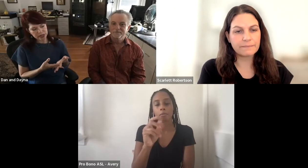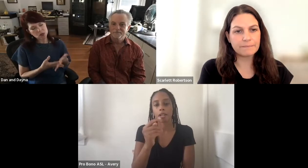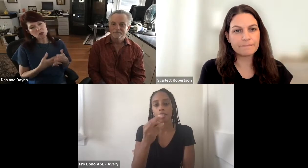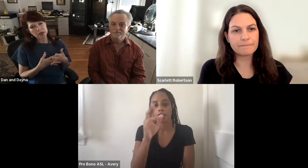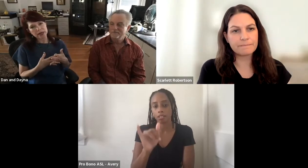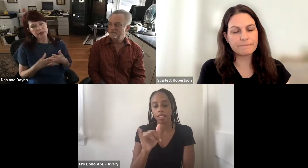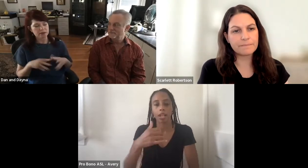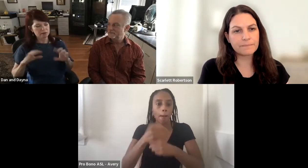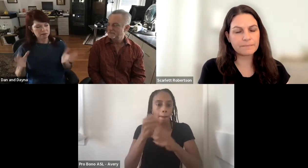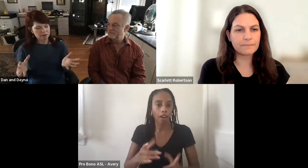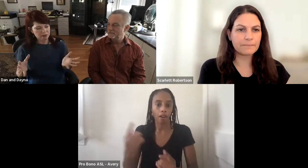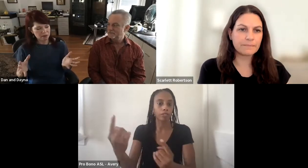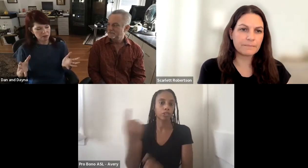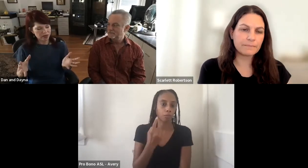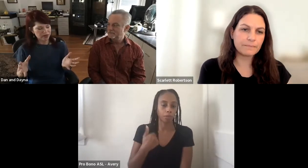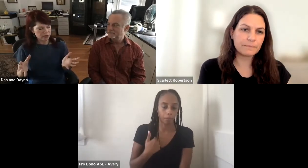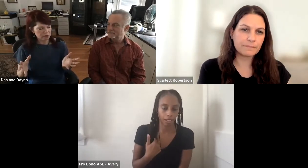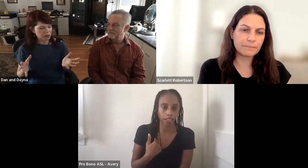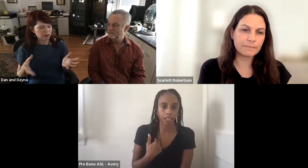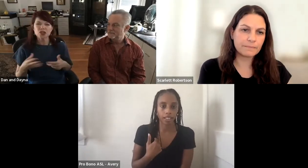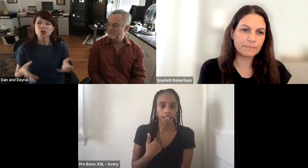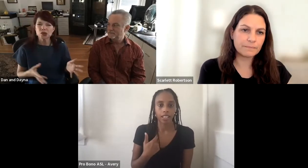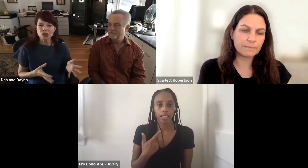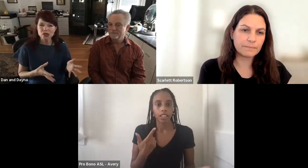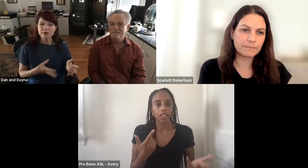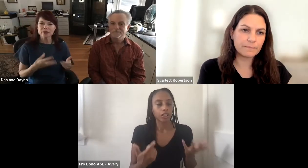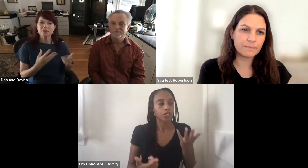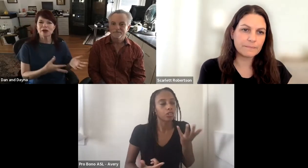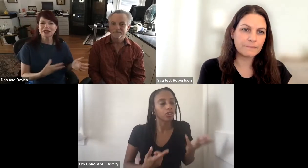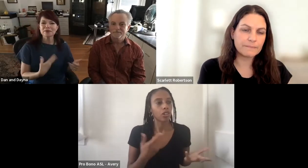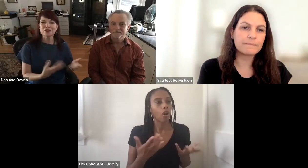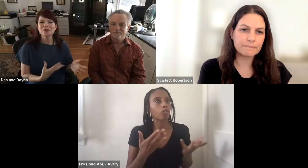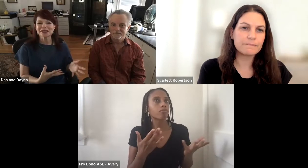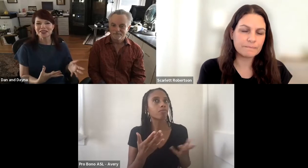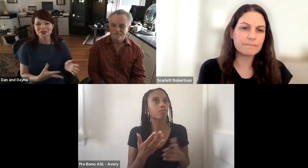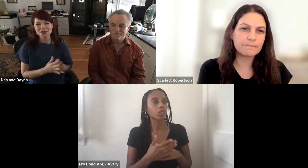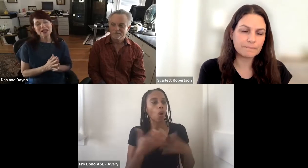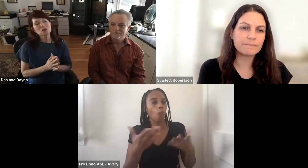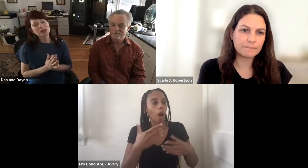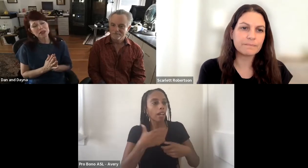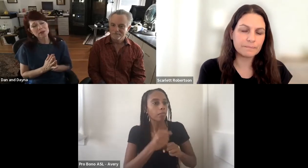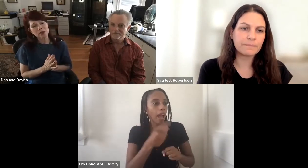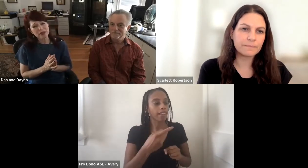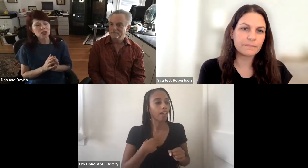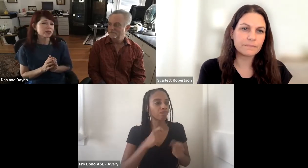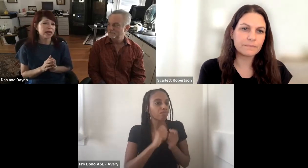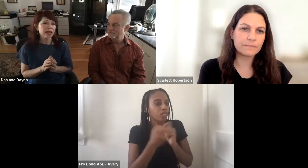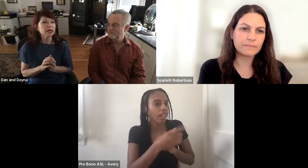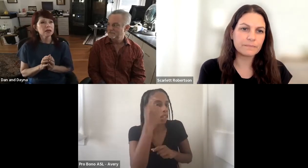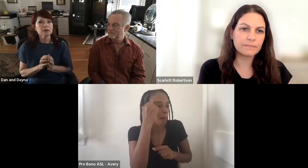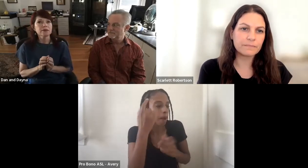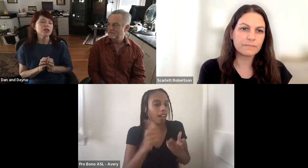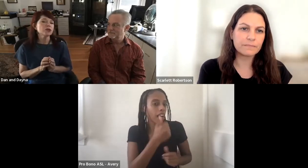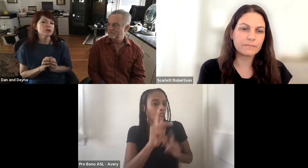we said, well, what has sort of deterred some of our predecessors? And one of the number one things was